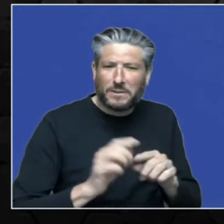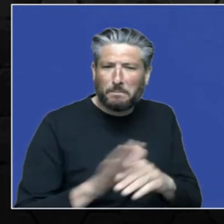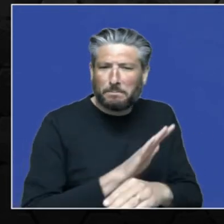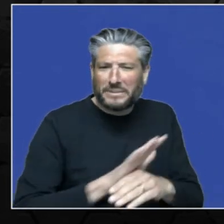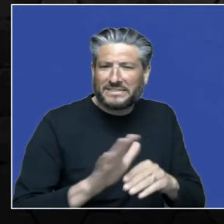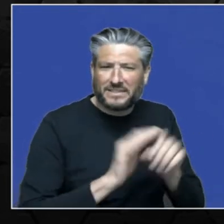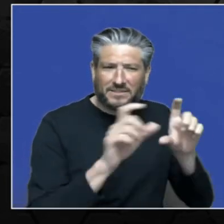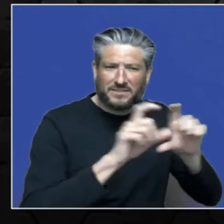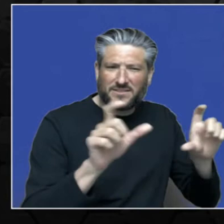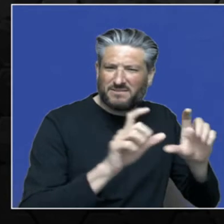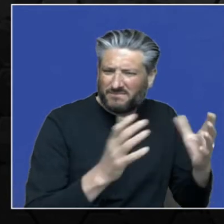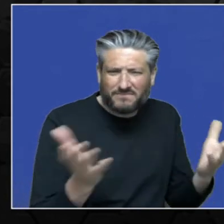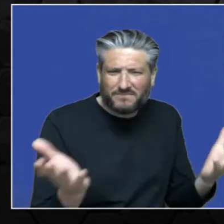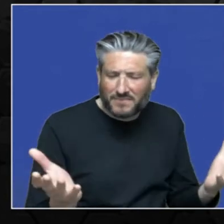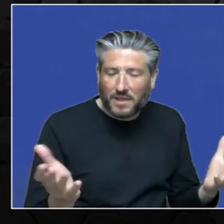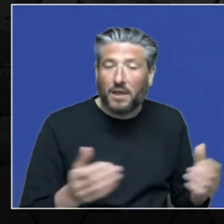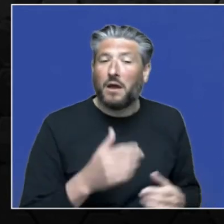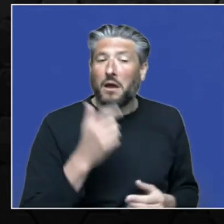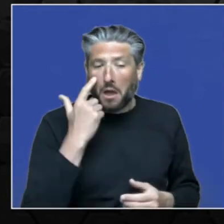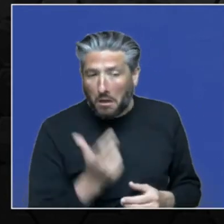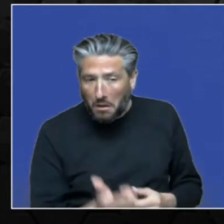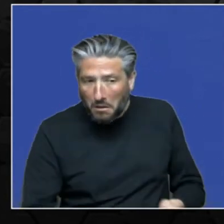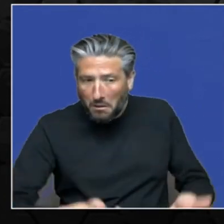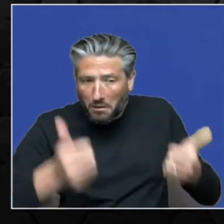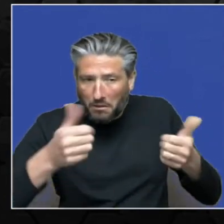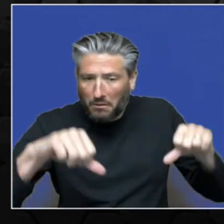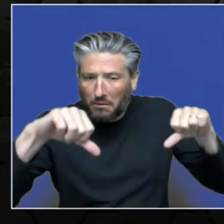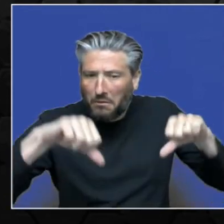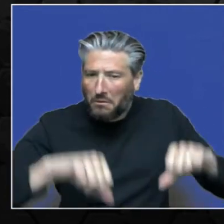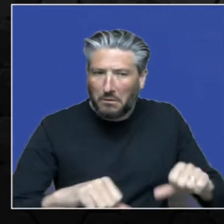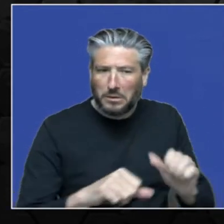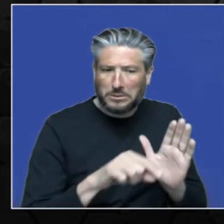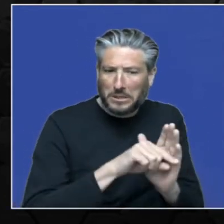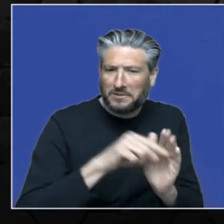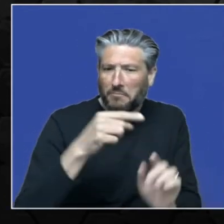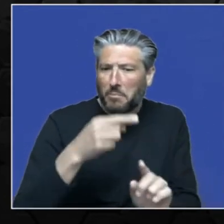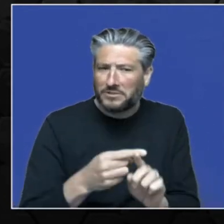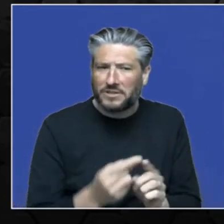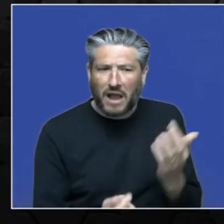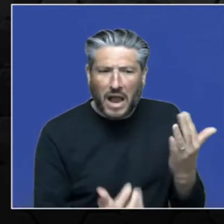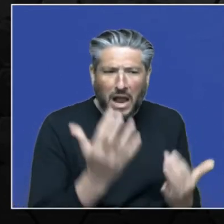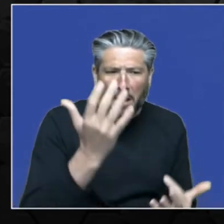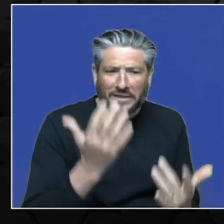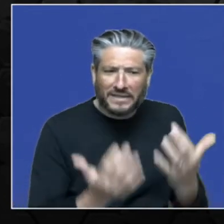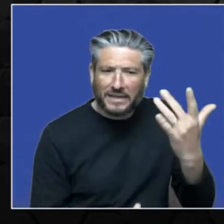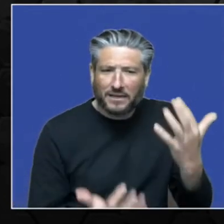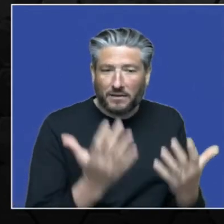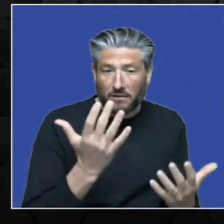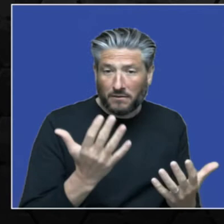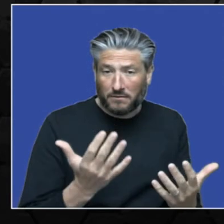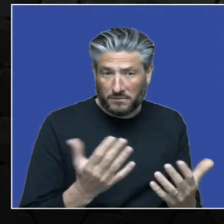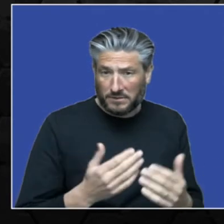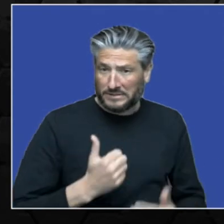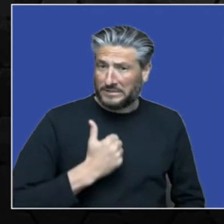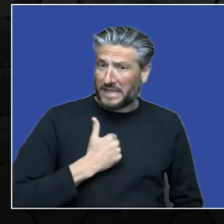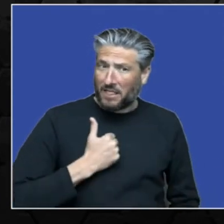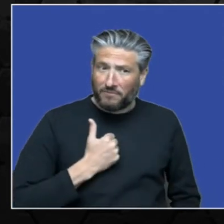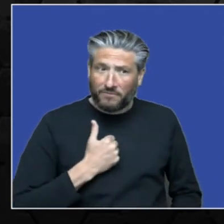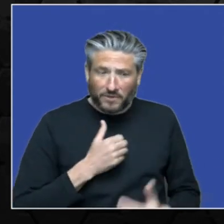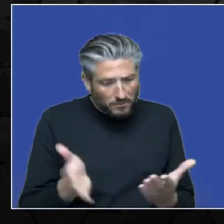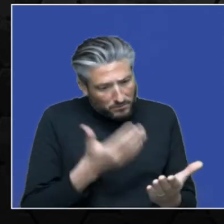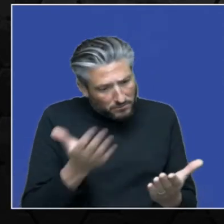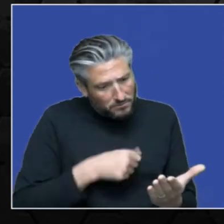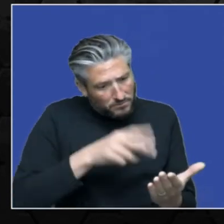also classifying these reviews on how many are negative, how many are positive is manually. It takes a lot of time and it's completely